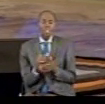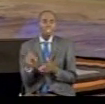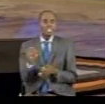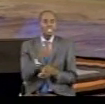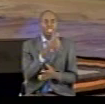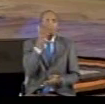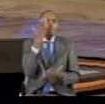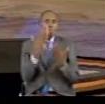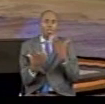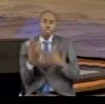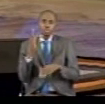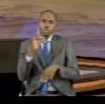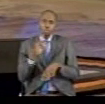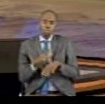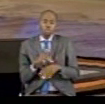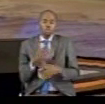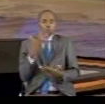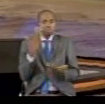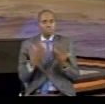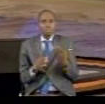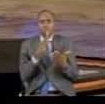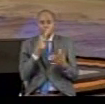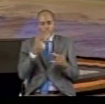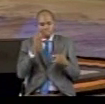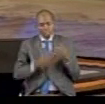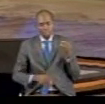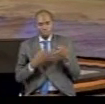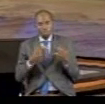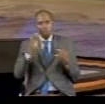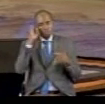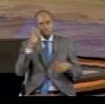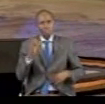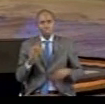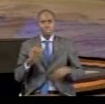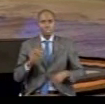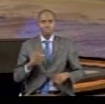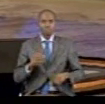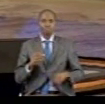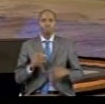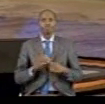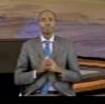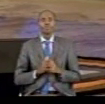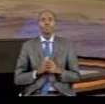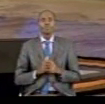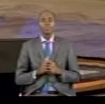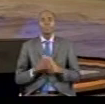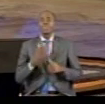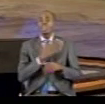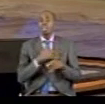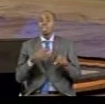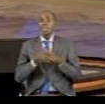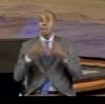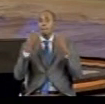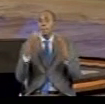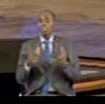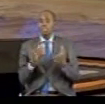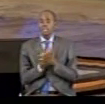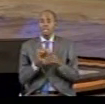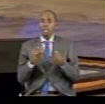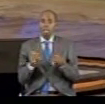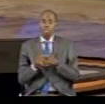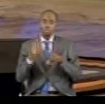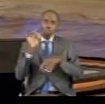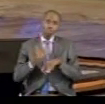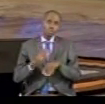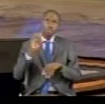were the border of his garment. Look at this. And as many as touched him,